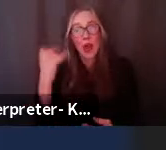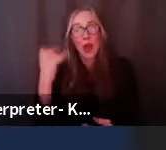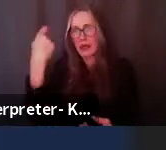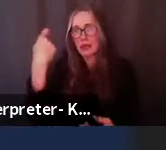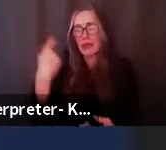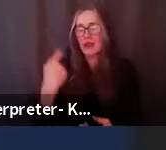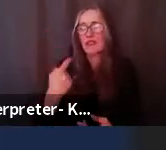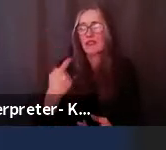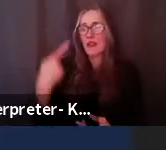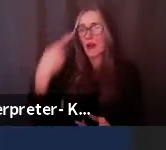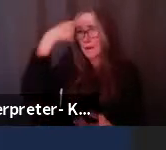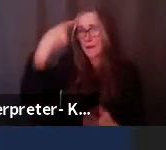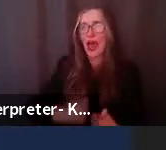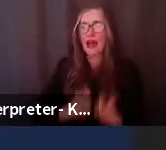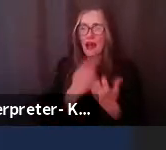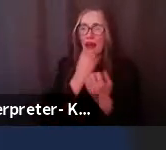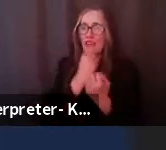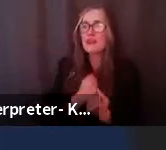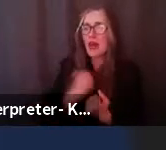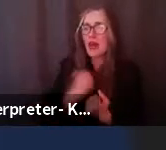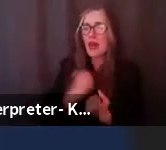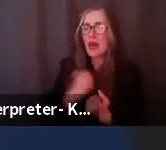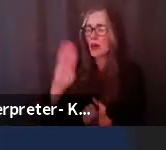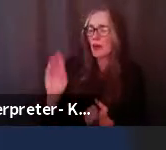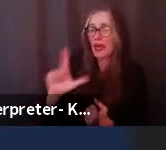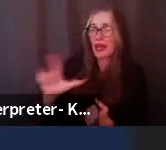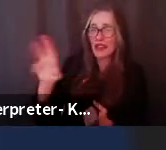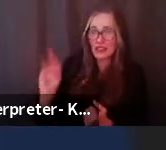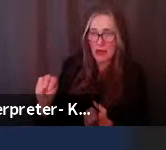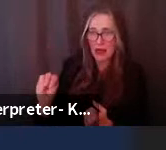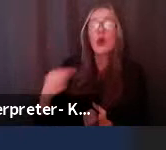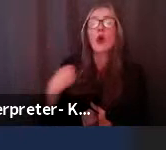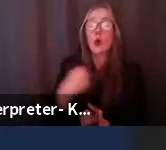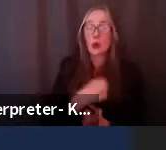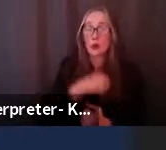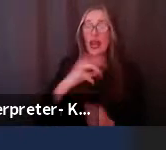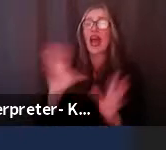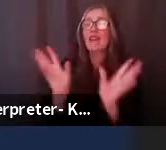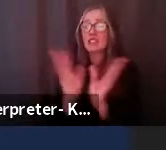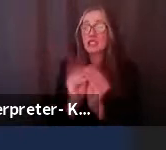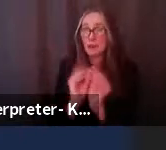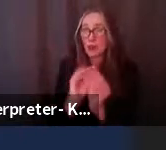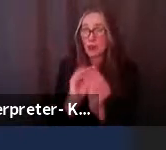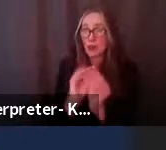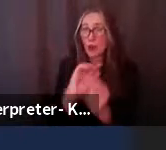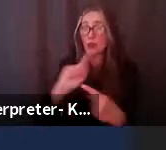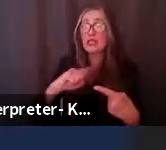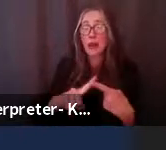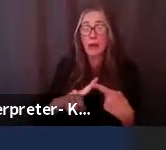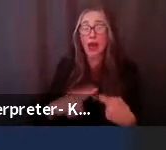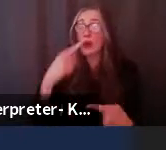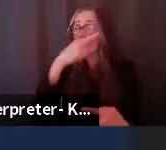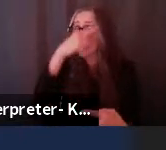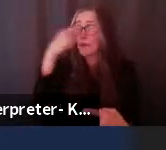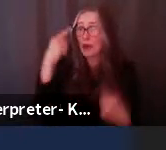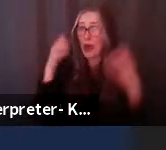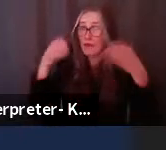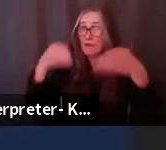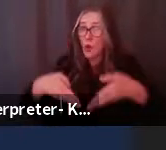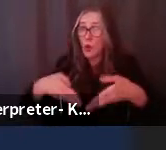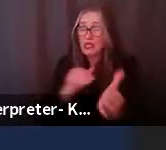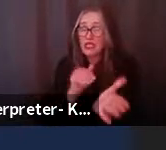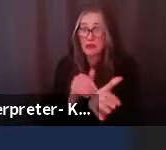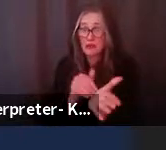we're organizing a symposium on abolition medicine uh we'll be organizing uh some teach-ins uh on